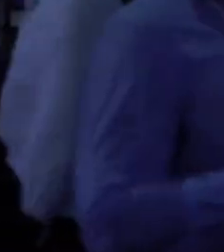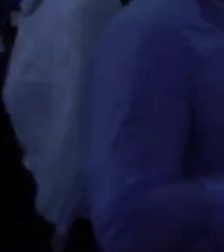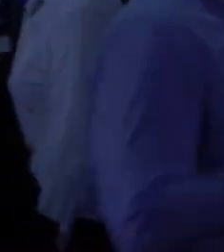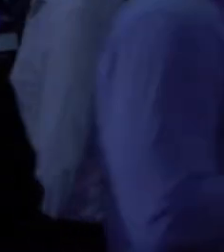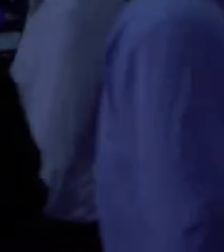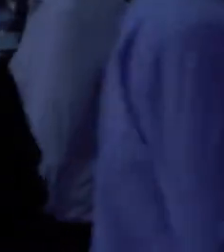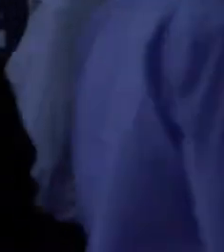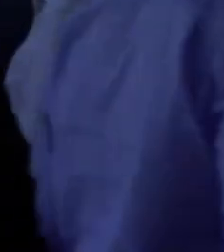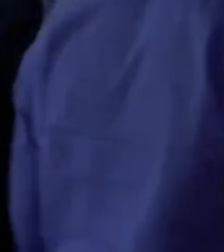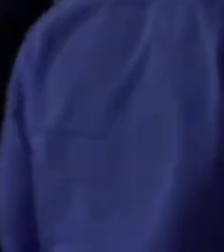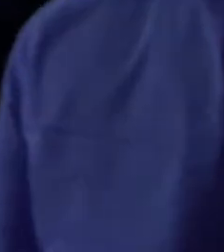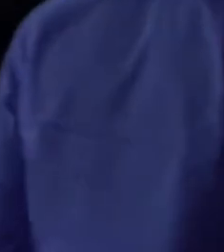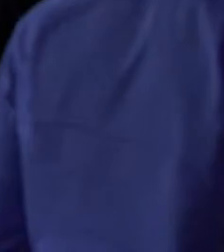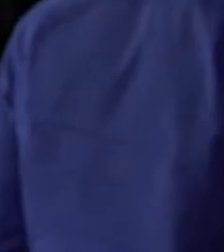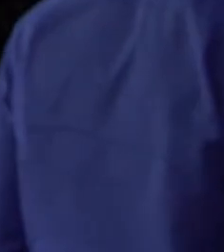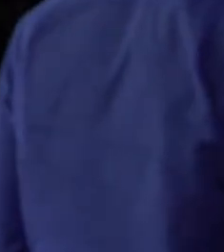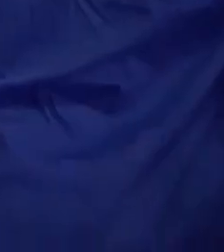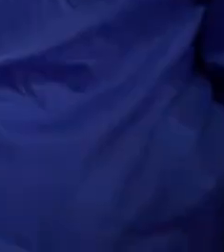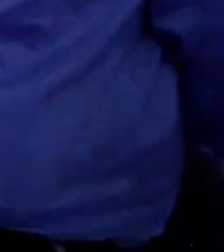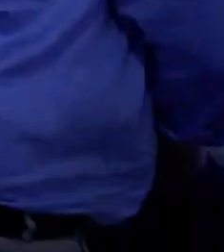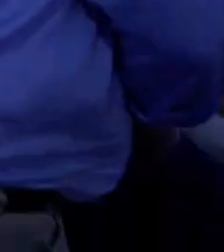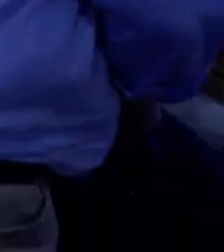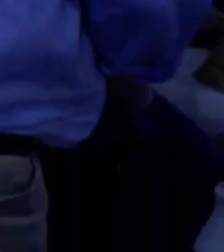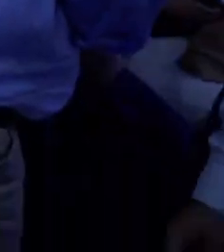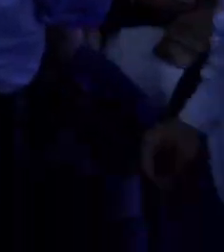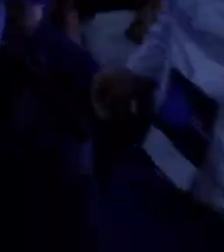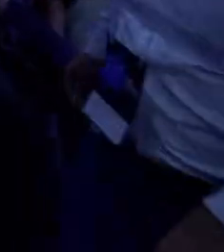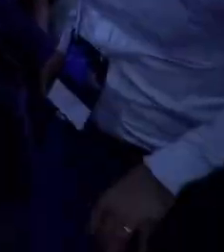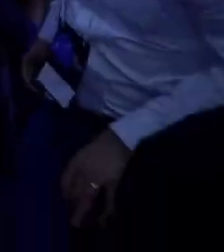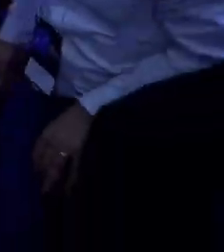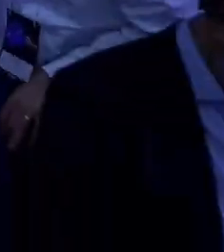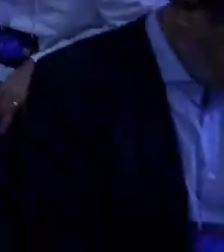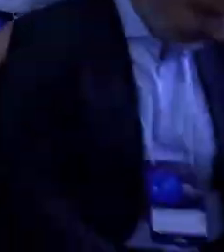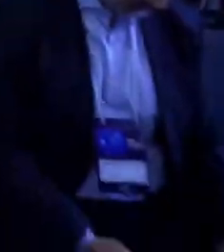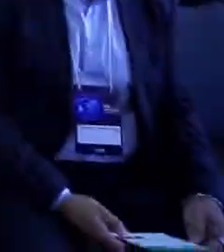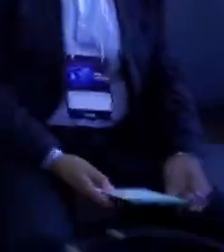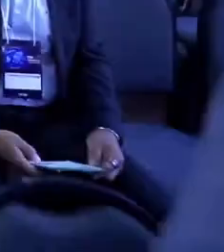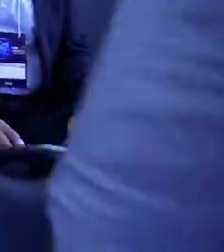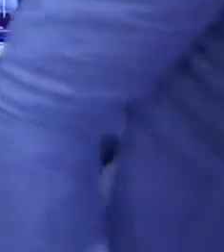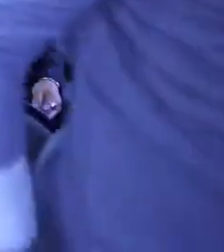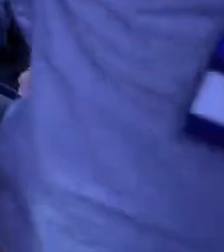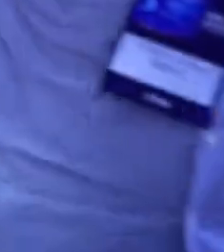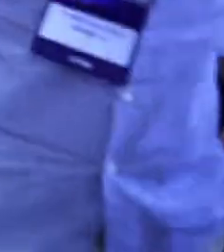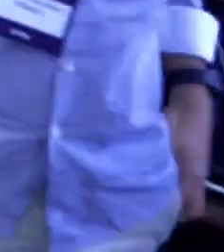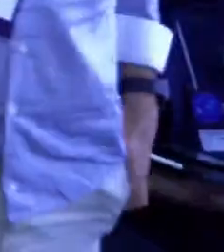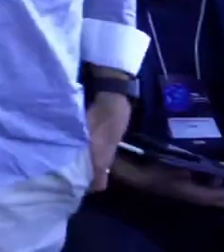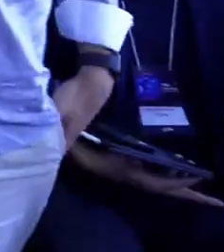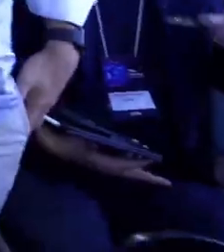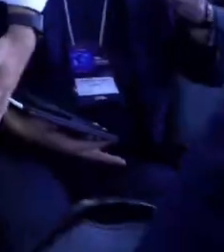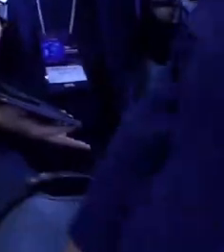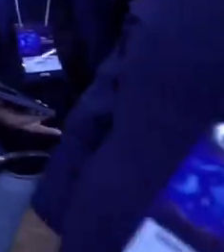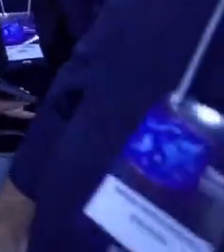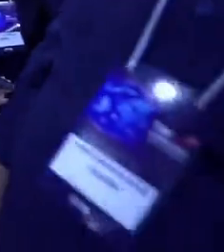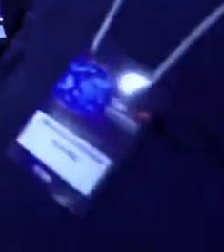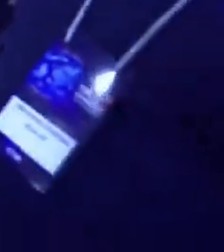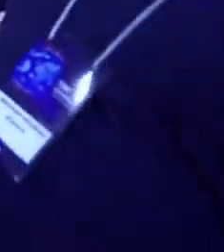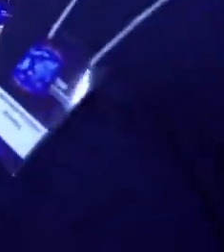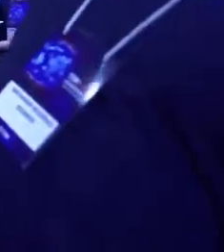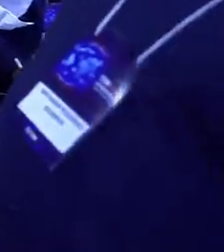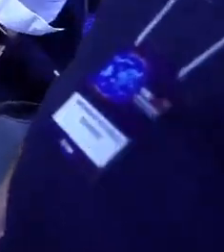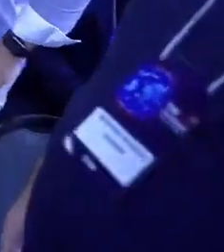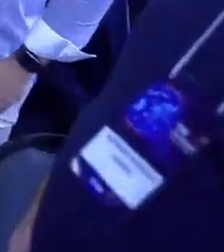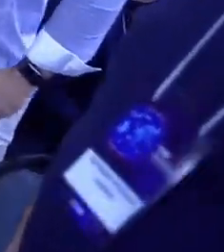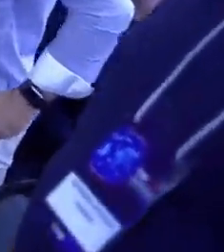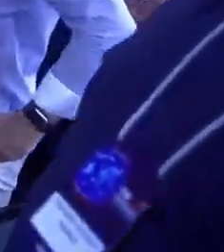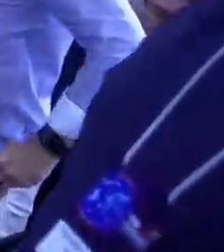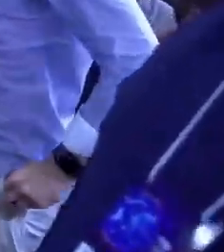dançar muito? Mete dança com vocês. Passinho Carioca.